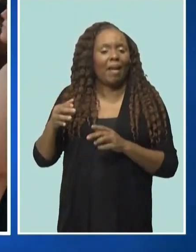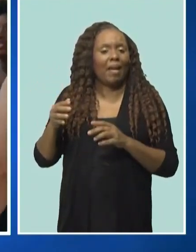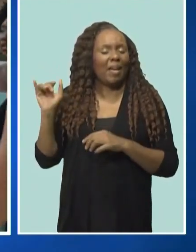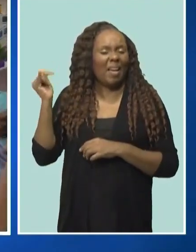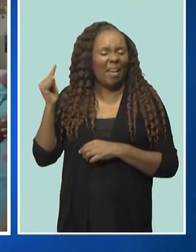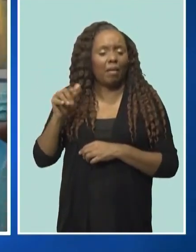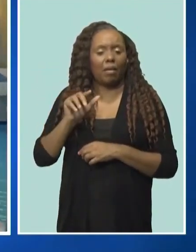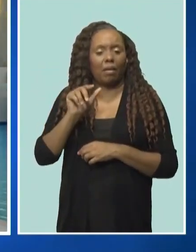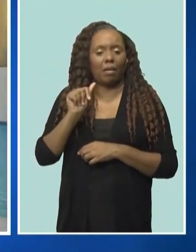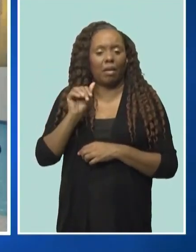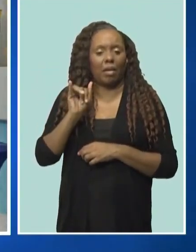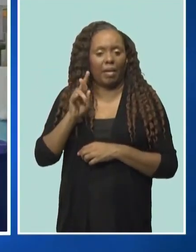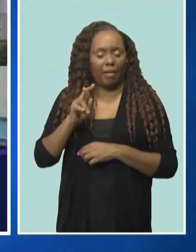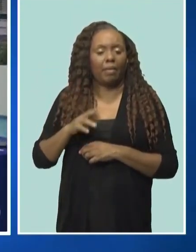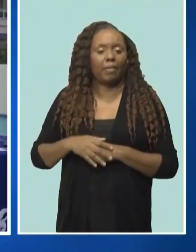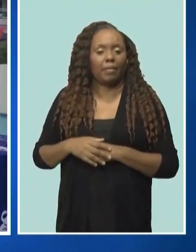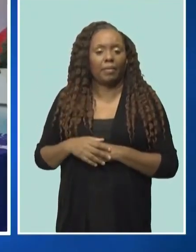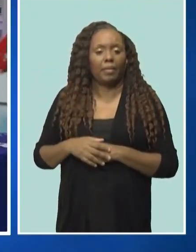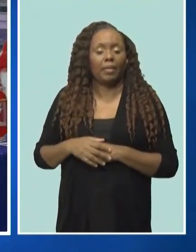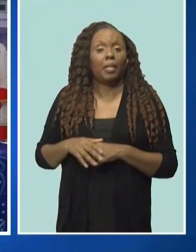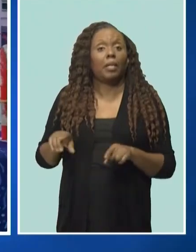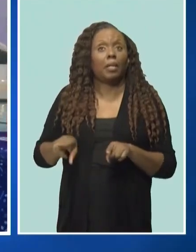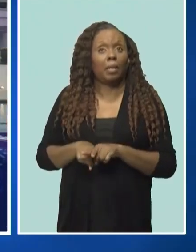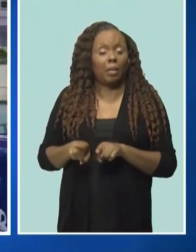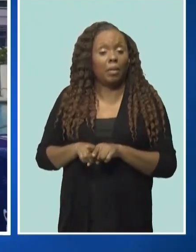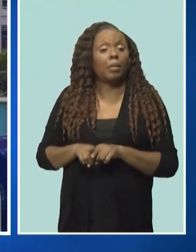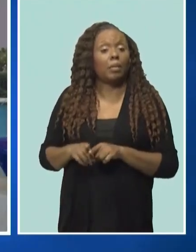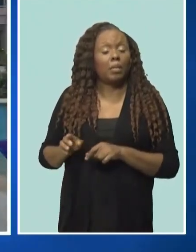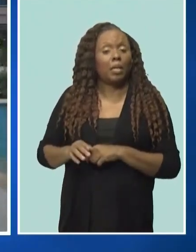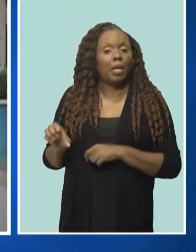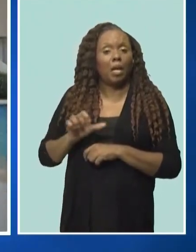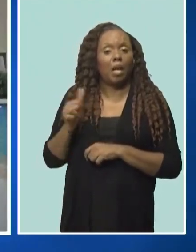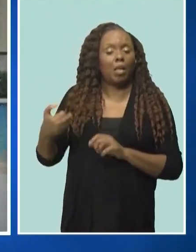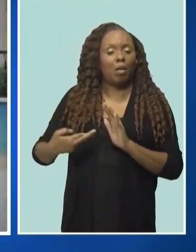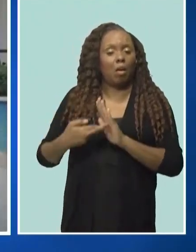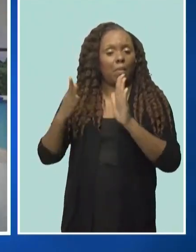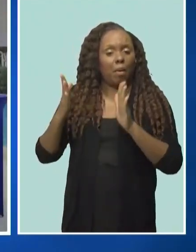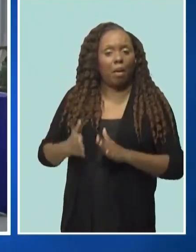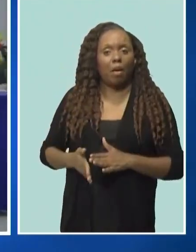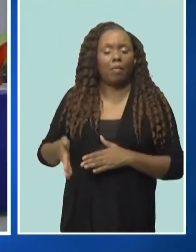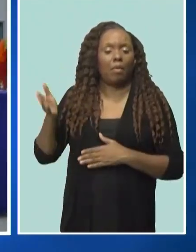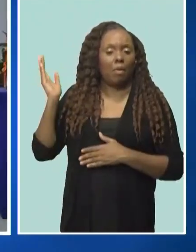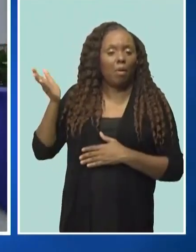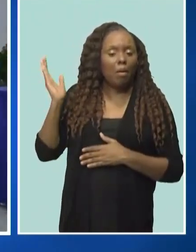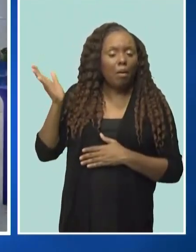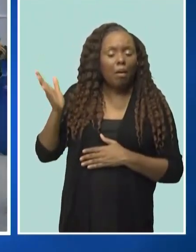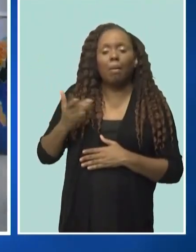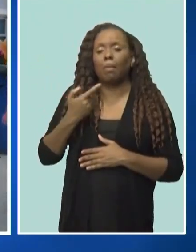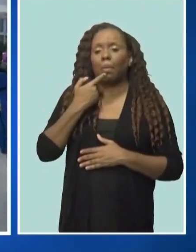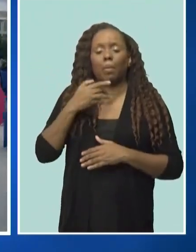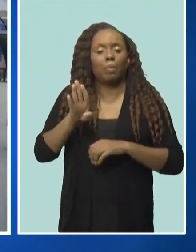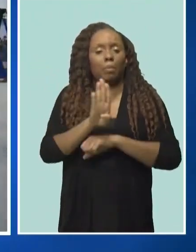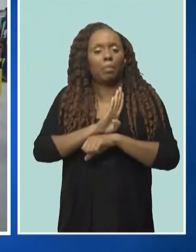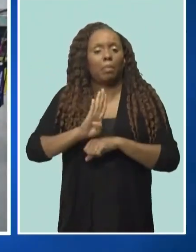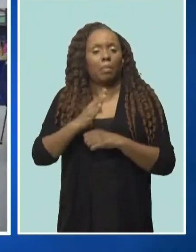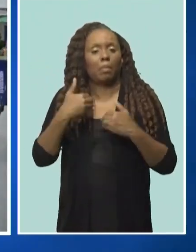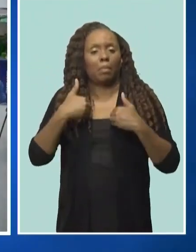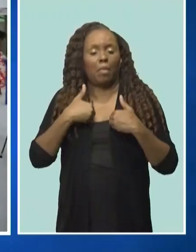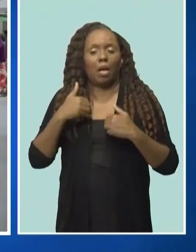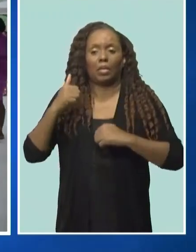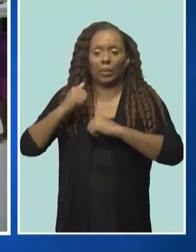of the Barbados Tourism Marketing Incorporated, Andrea Franklin, speaking to participants, says Barbados has the